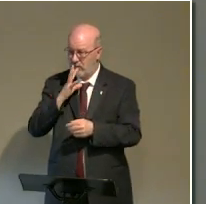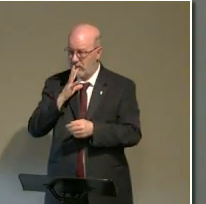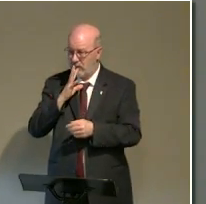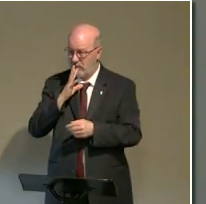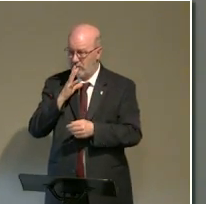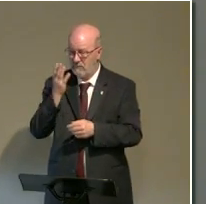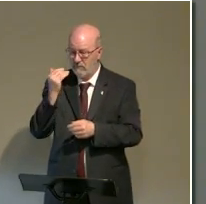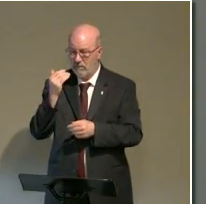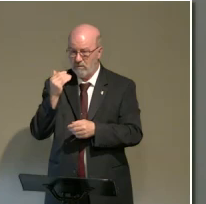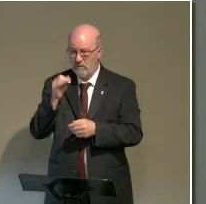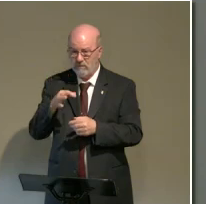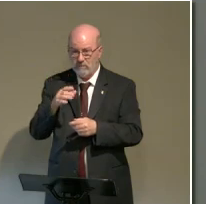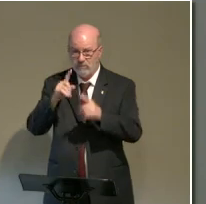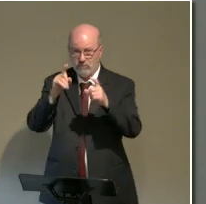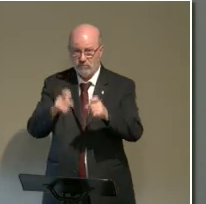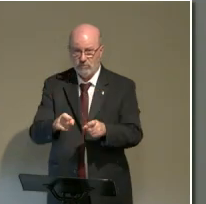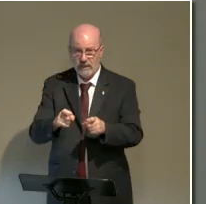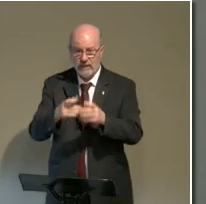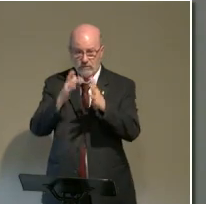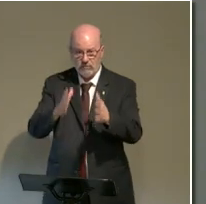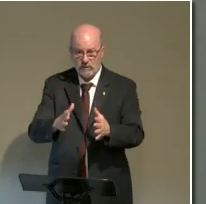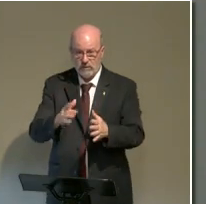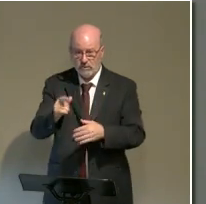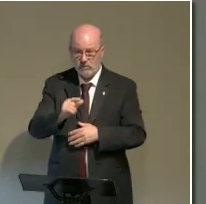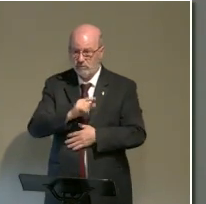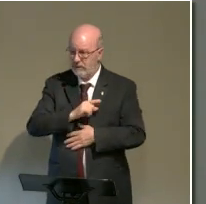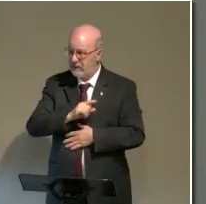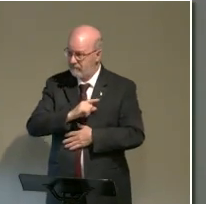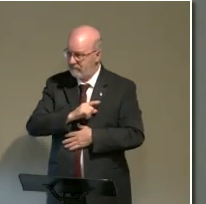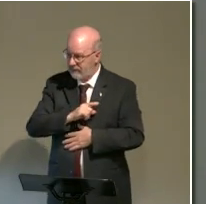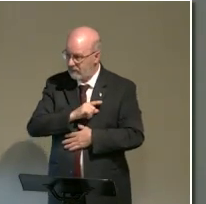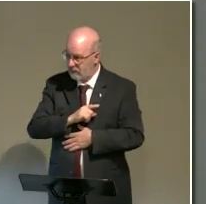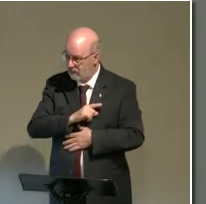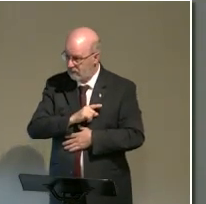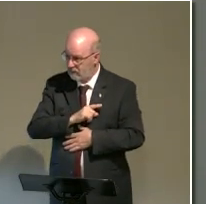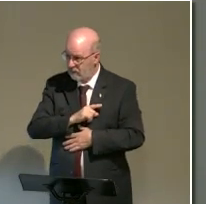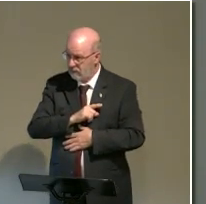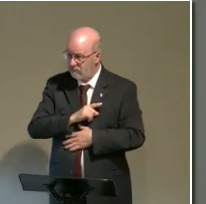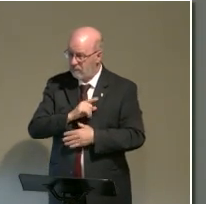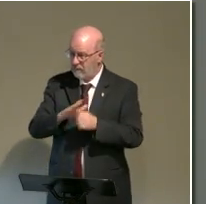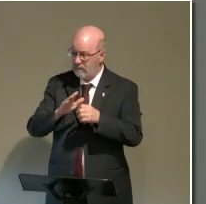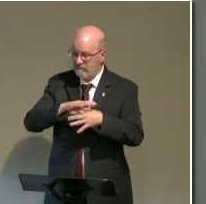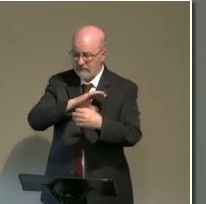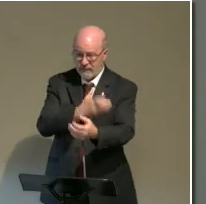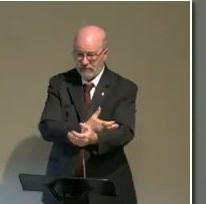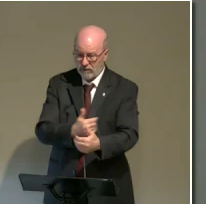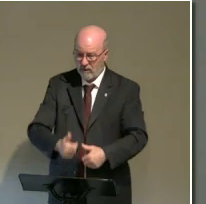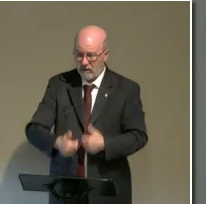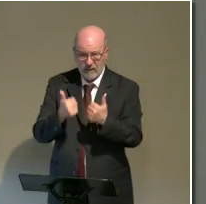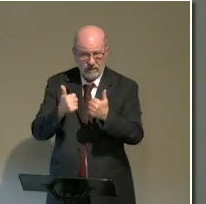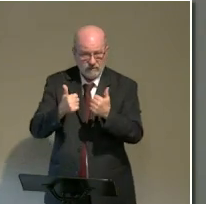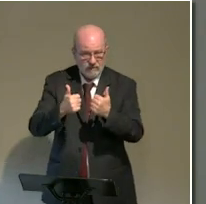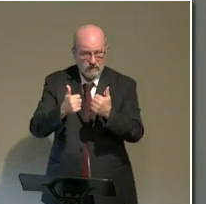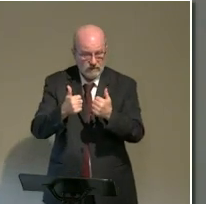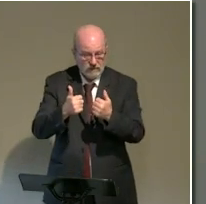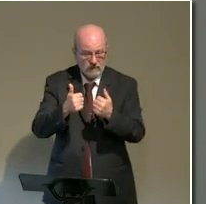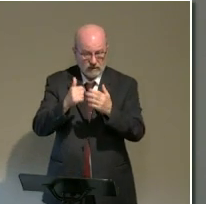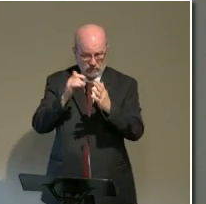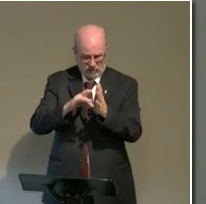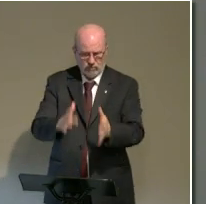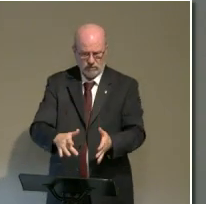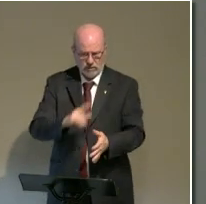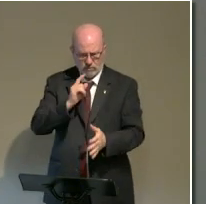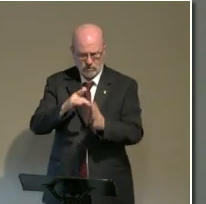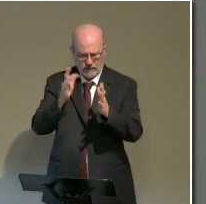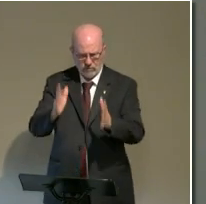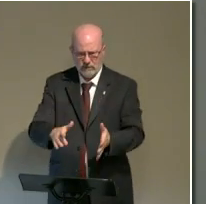ago. If you were tried as a Christian, would you be convicted? Is there enough evidence in your life that somebody can say, yeah, that's a Christian? That's